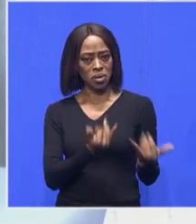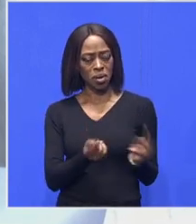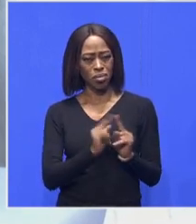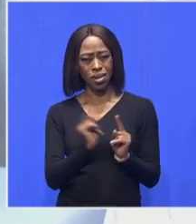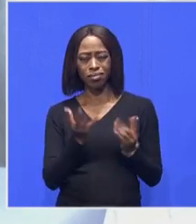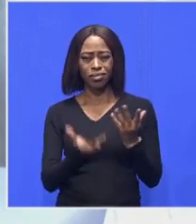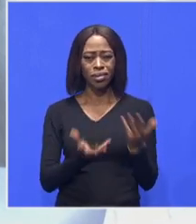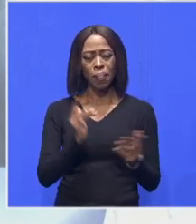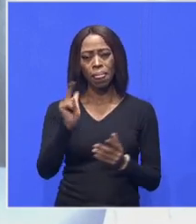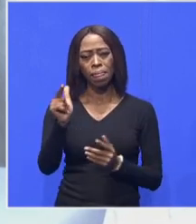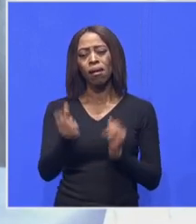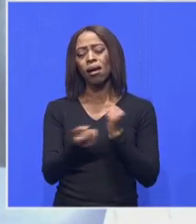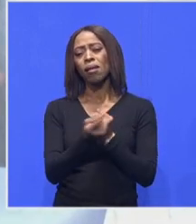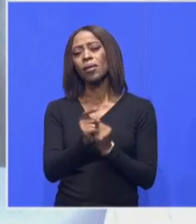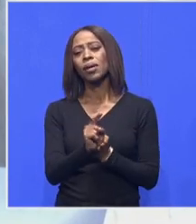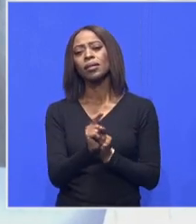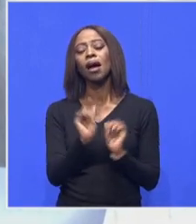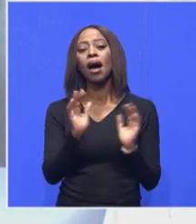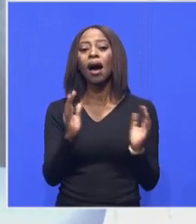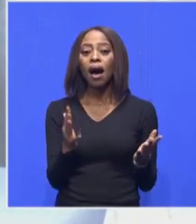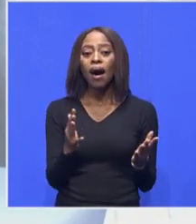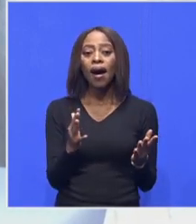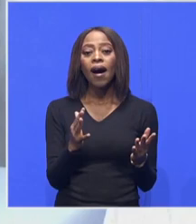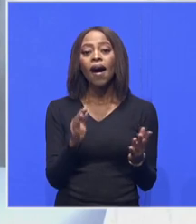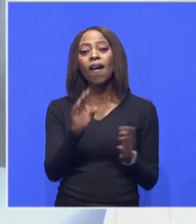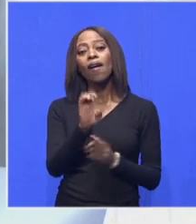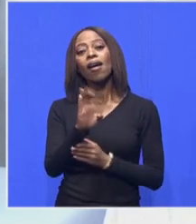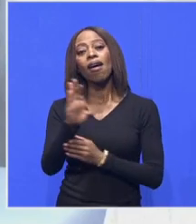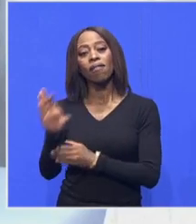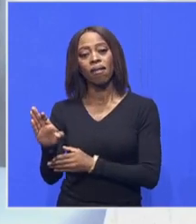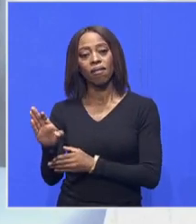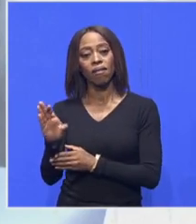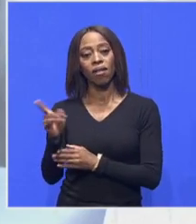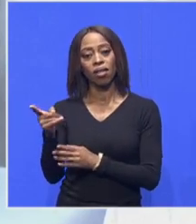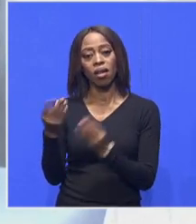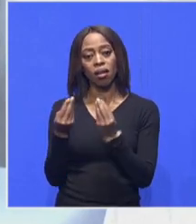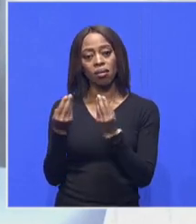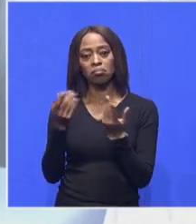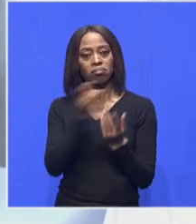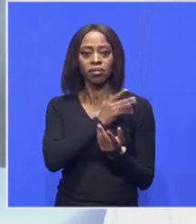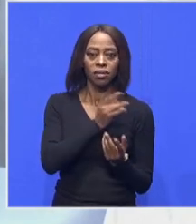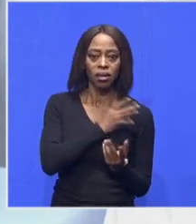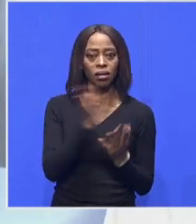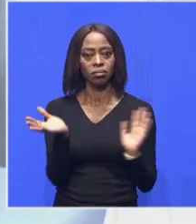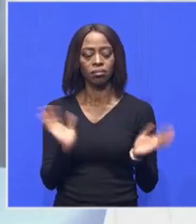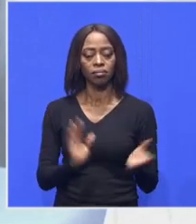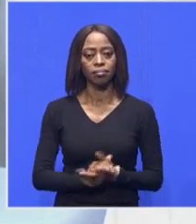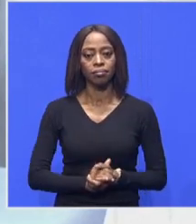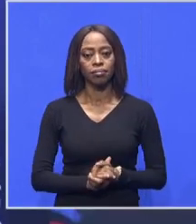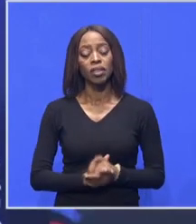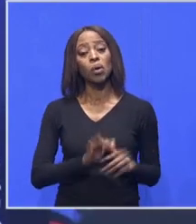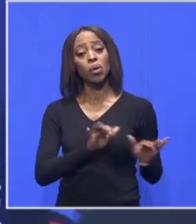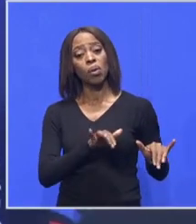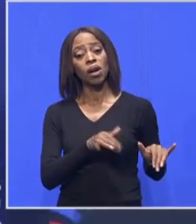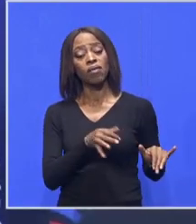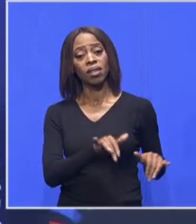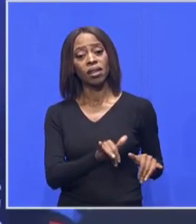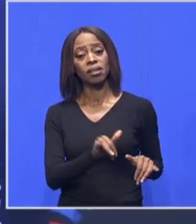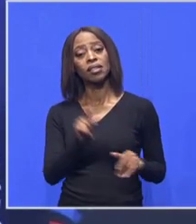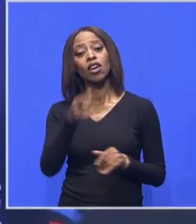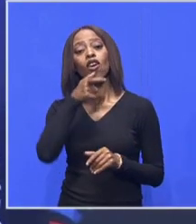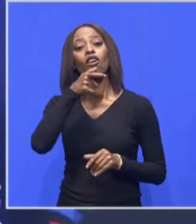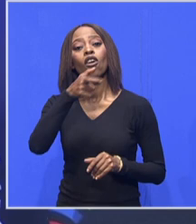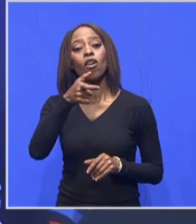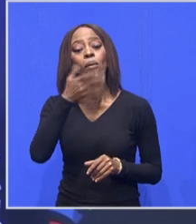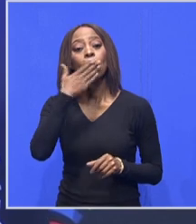like, what's happening in terms of action from the EFF side on that threat, on that alleged threat? Look, we're waiting for that. He had made a